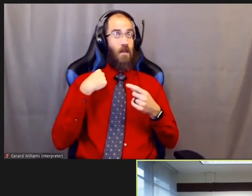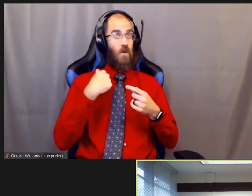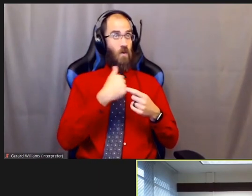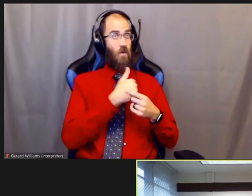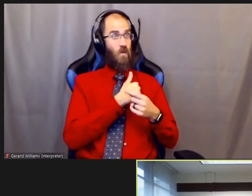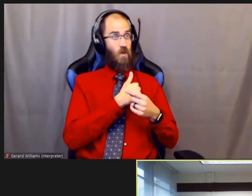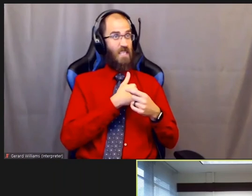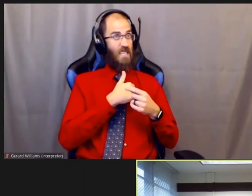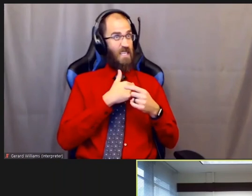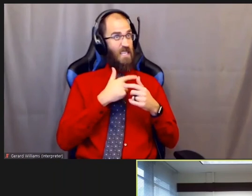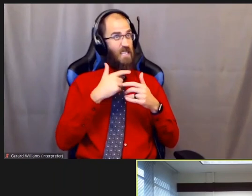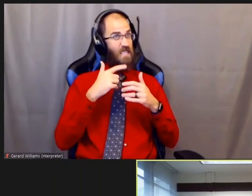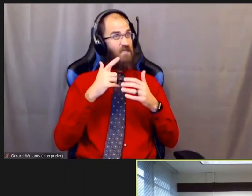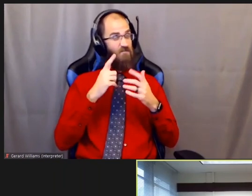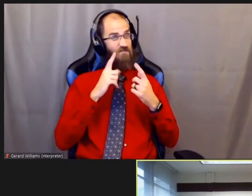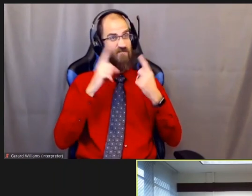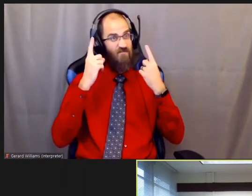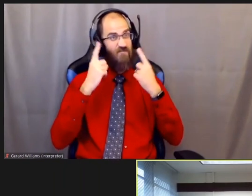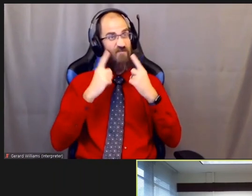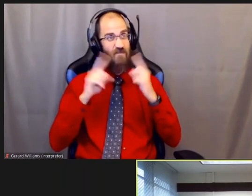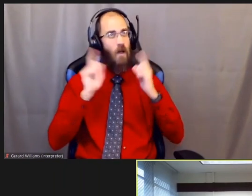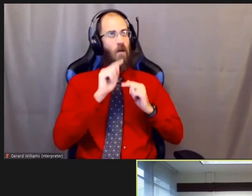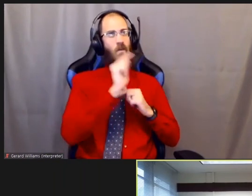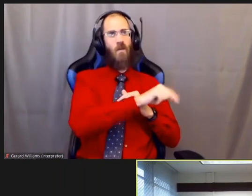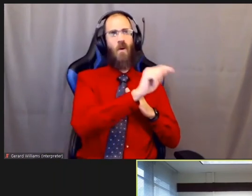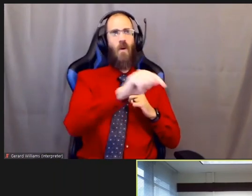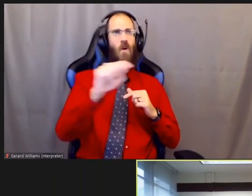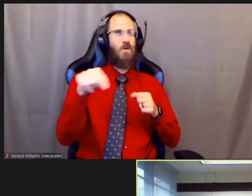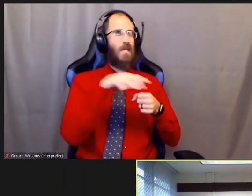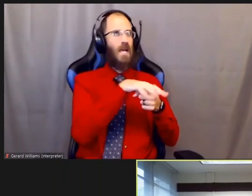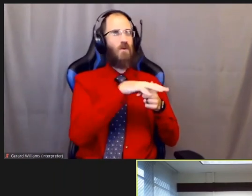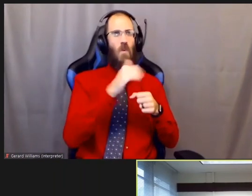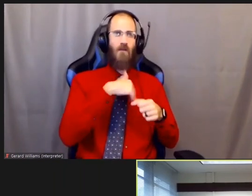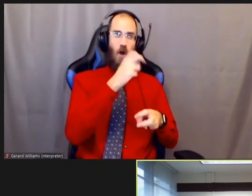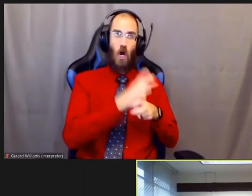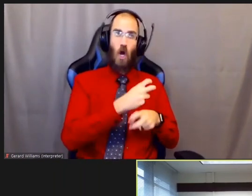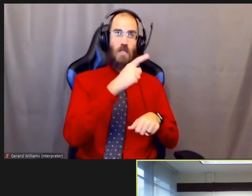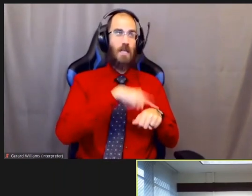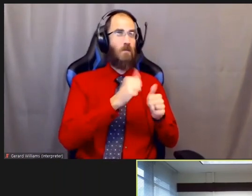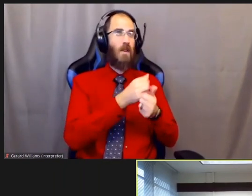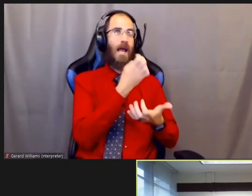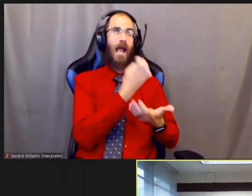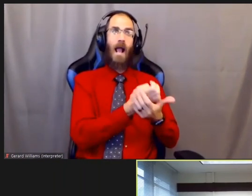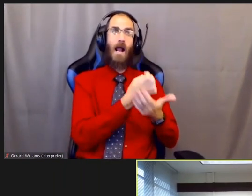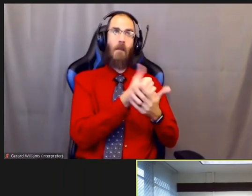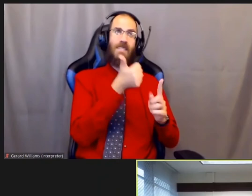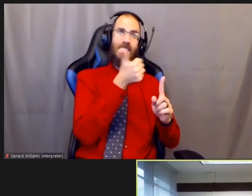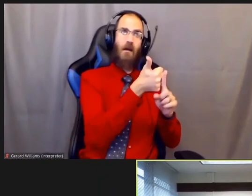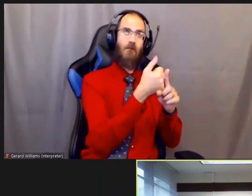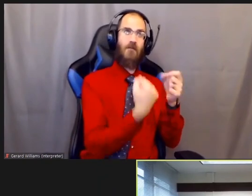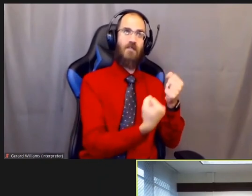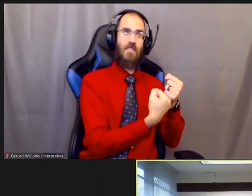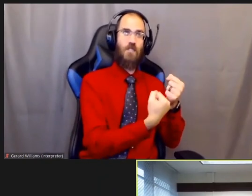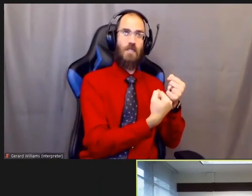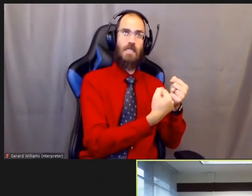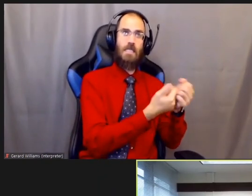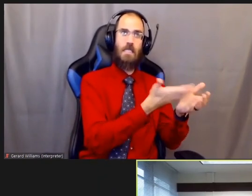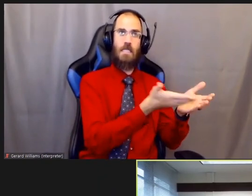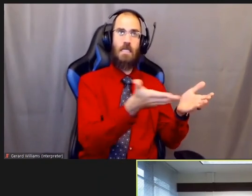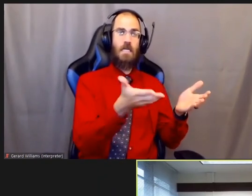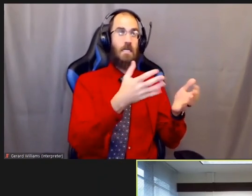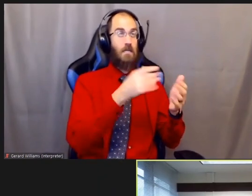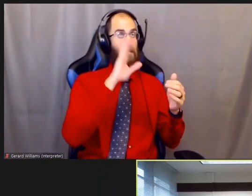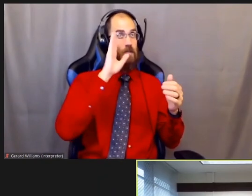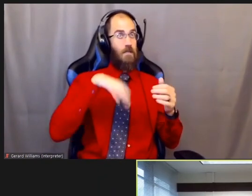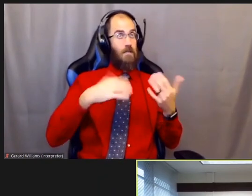going to really have trouble being self-sufficient economically. And certainly what we've been learning in